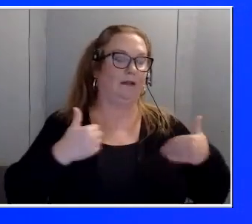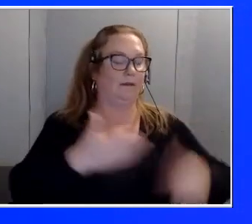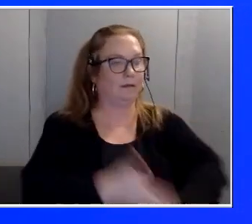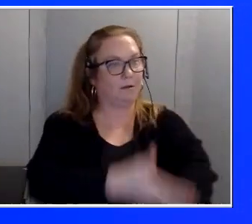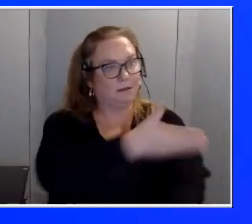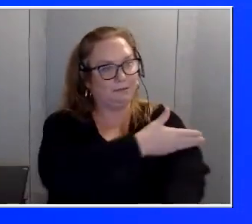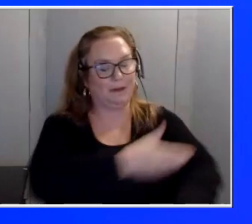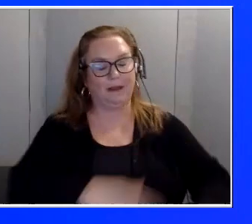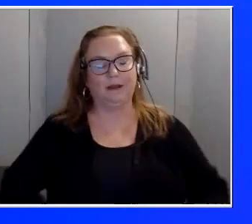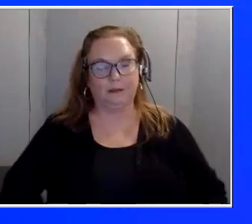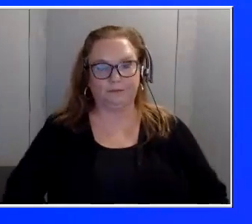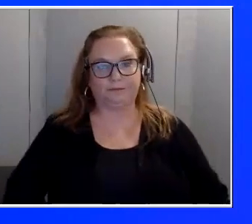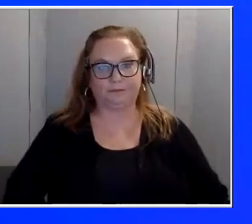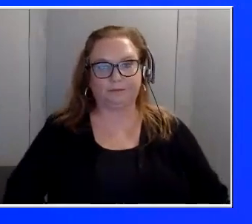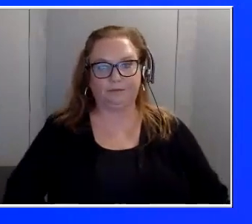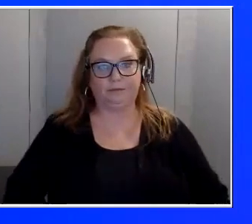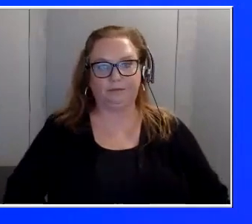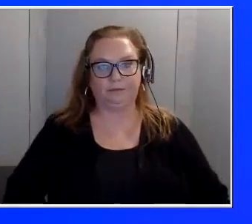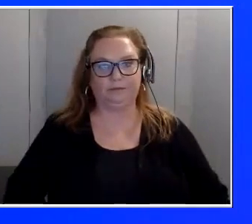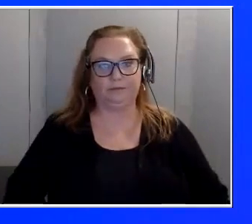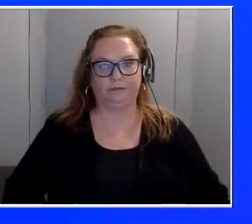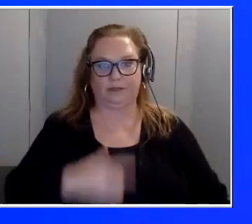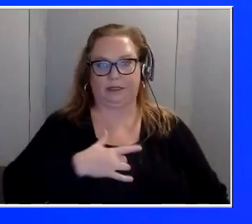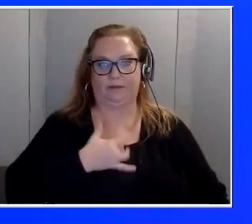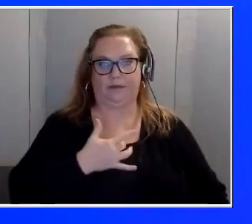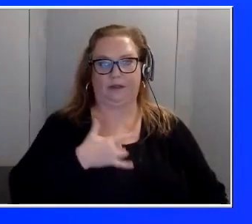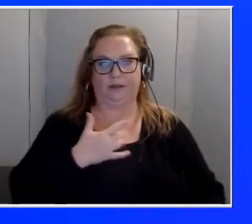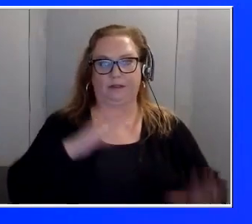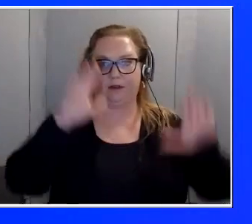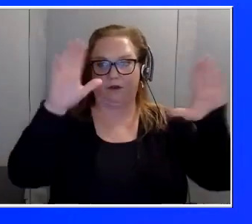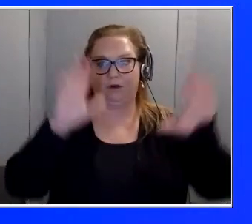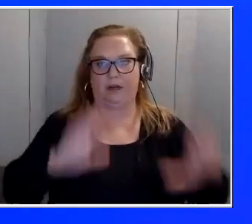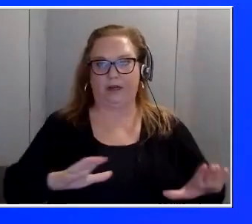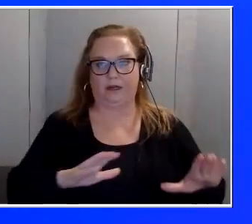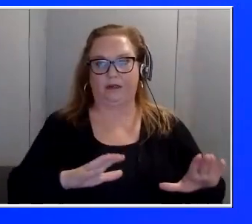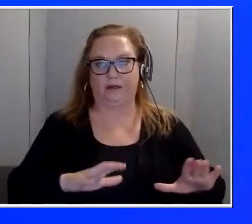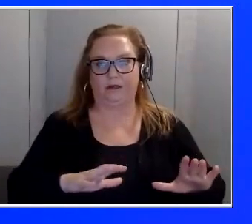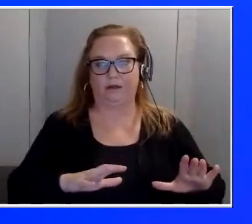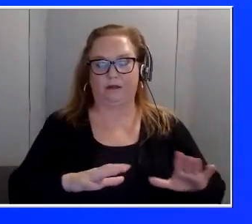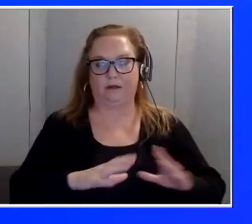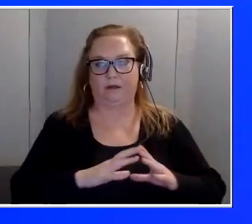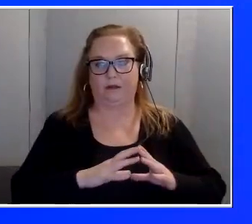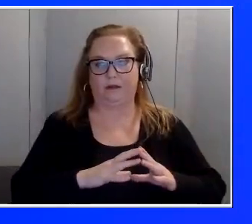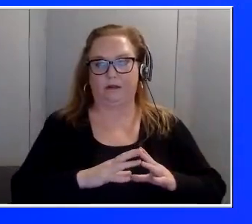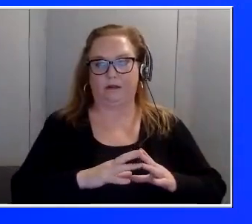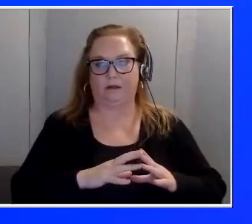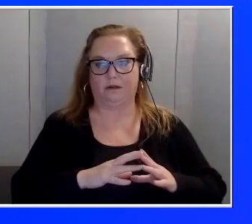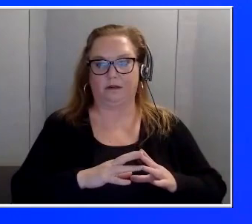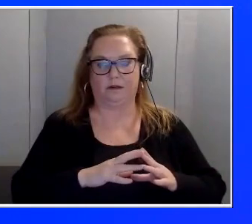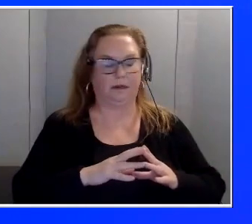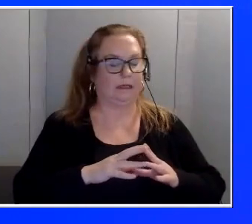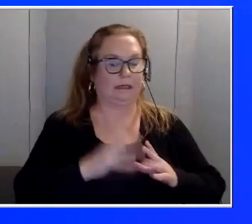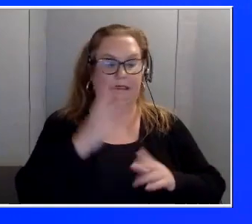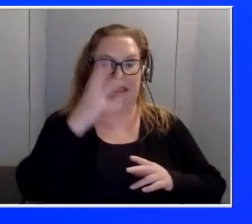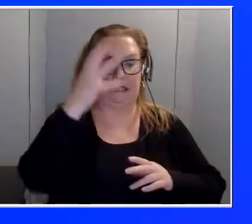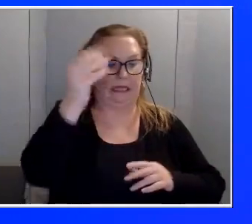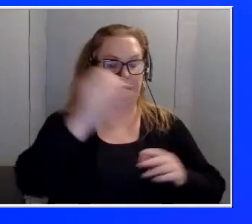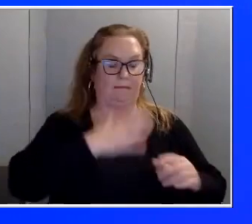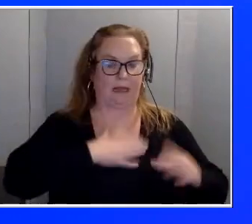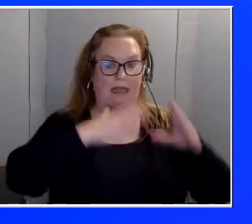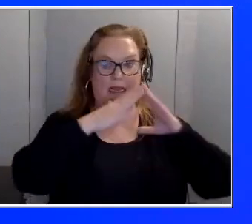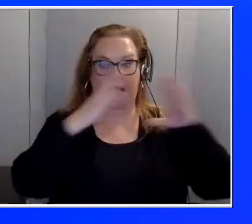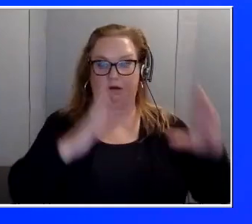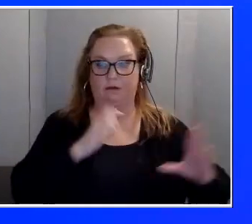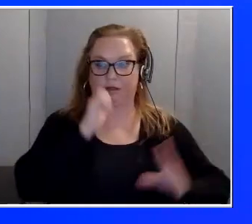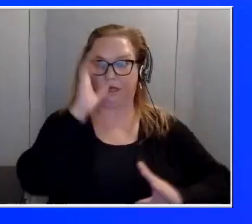and that just feels so great to be able to just leave the house, not worry about